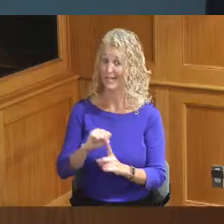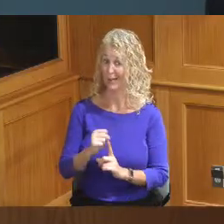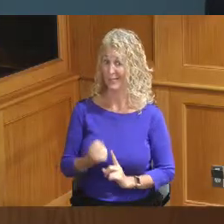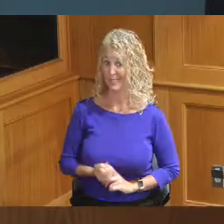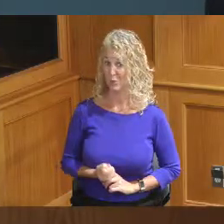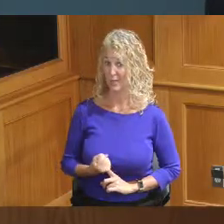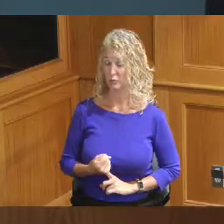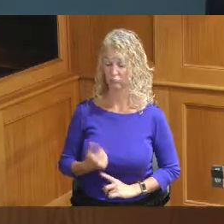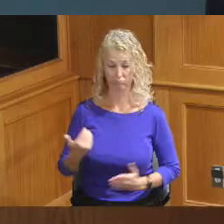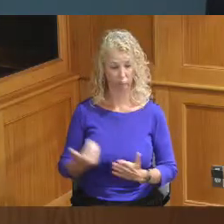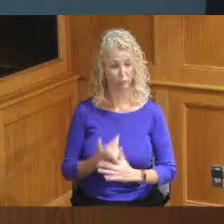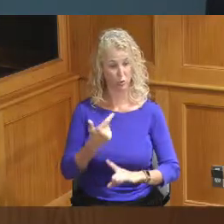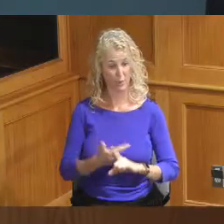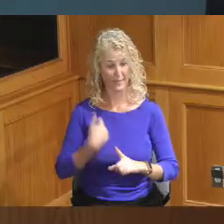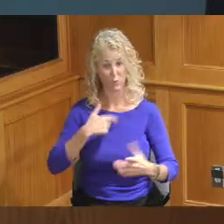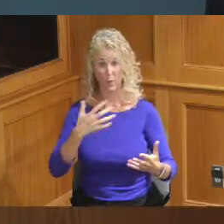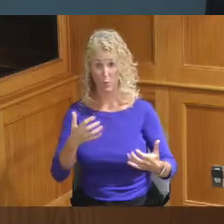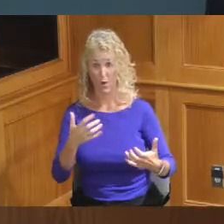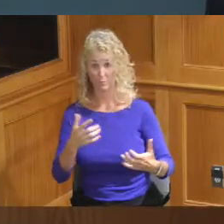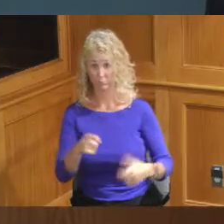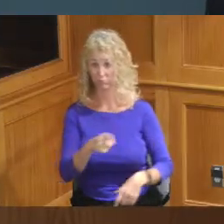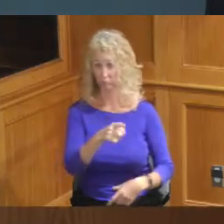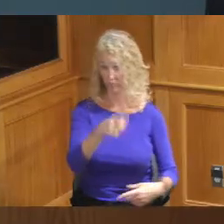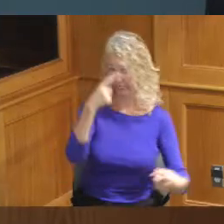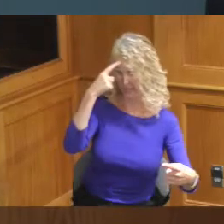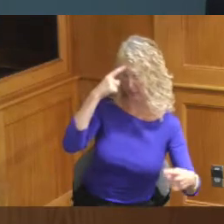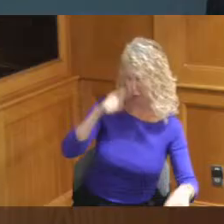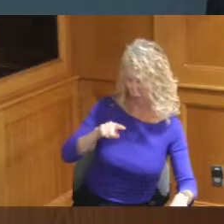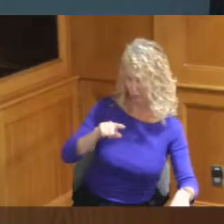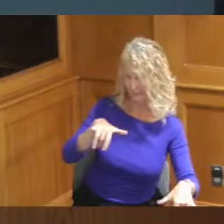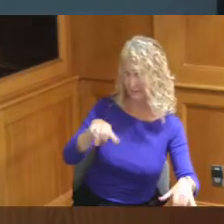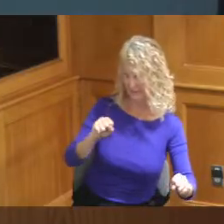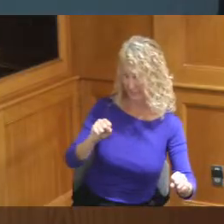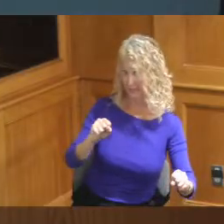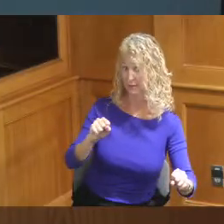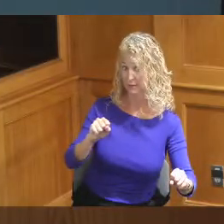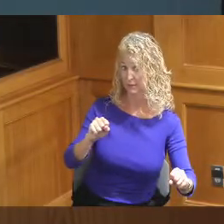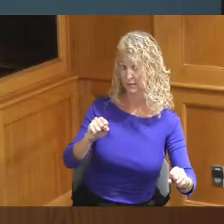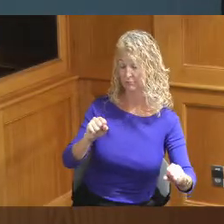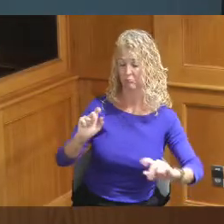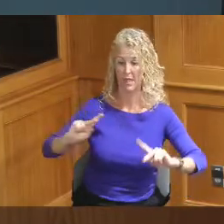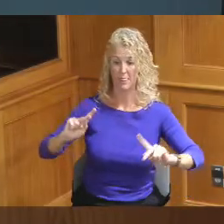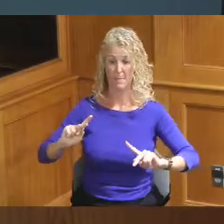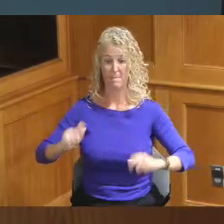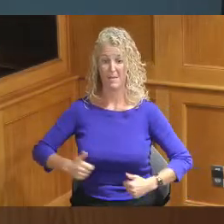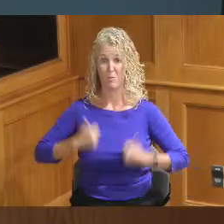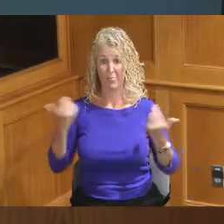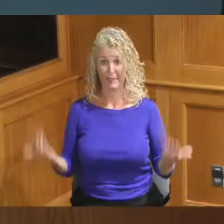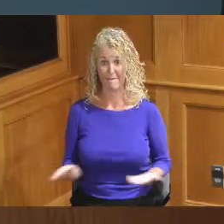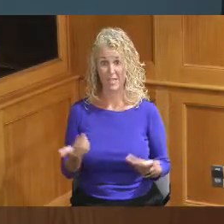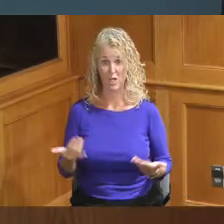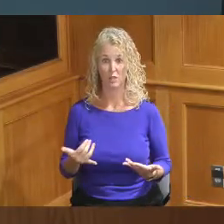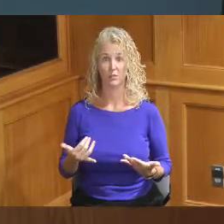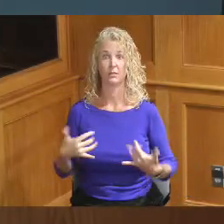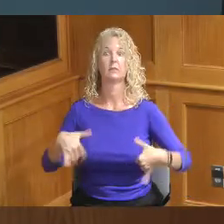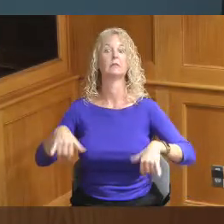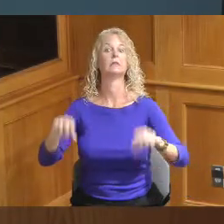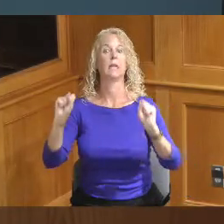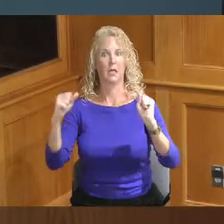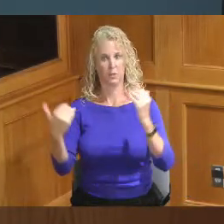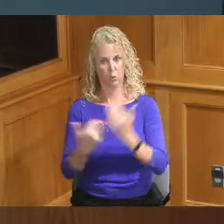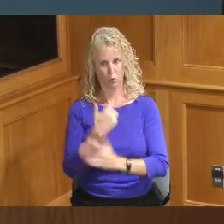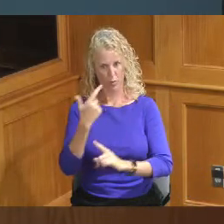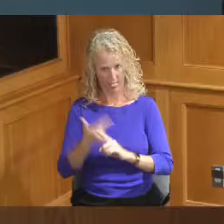new lease. The Bengals have said they want a new lease. We know the residents of this county want and deserve a new